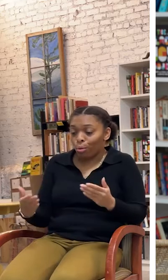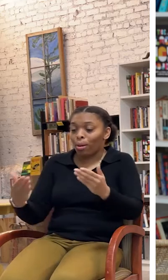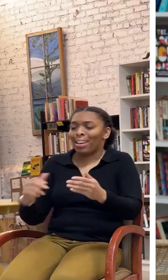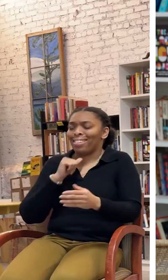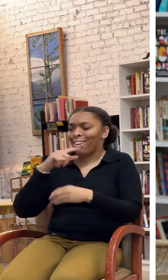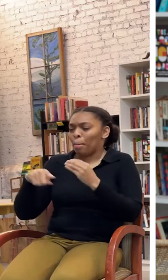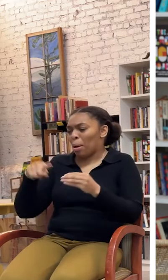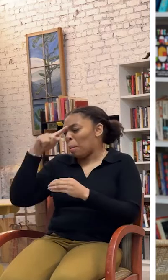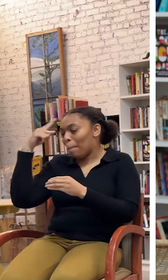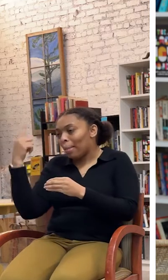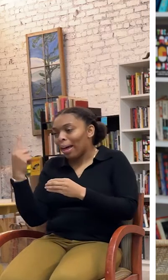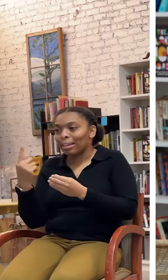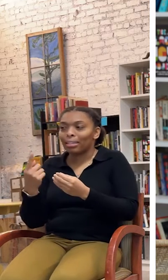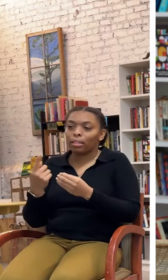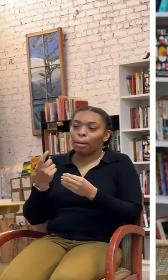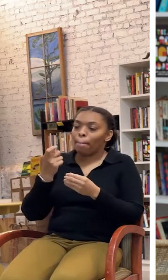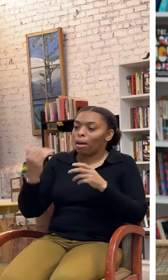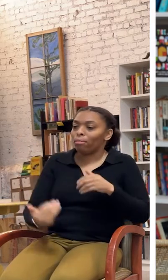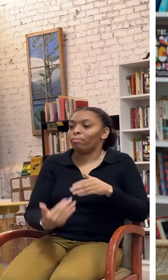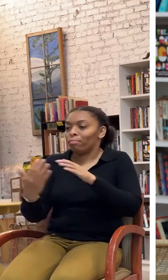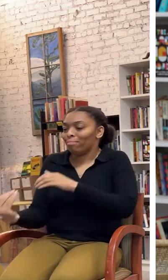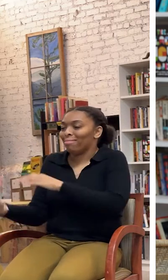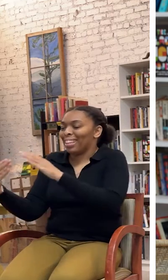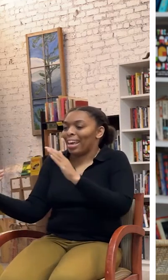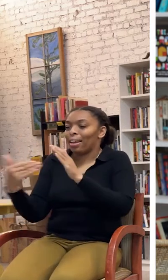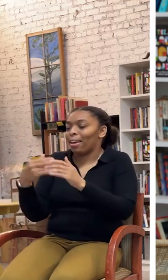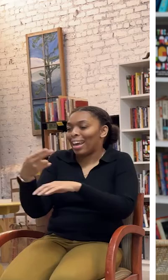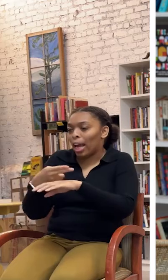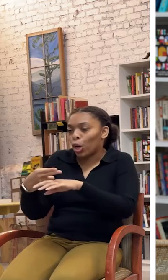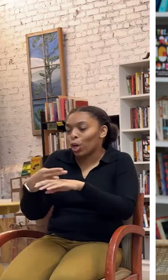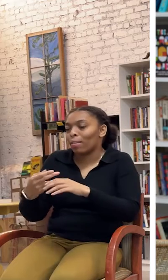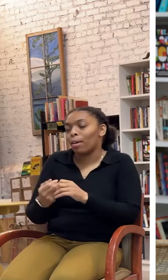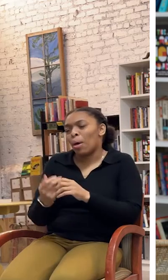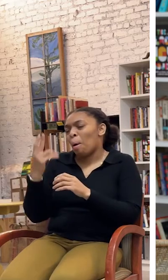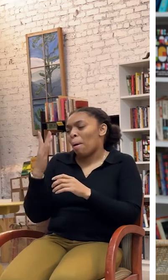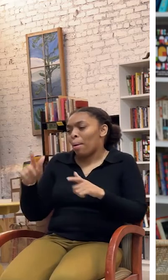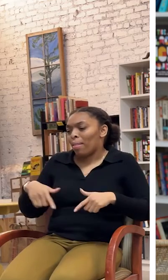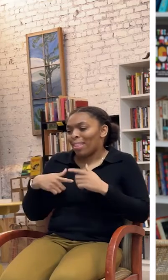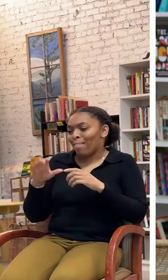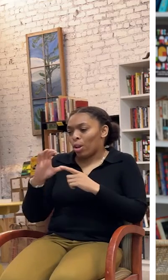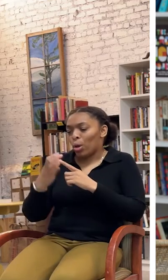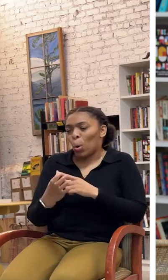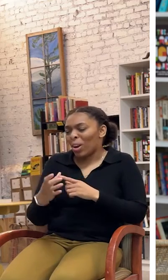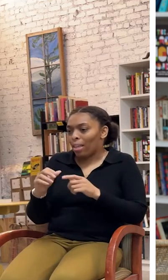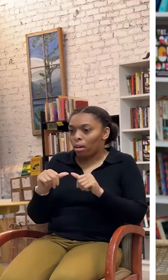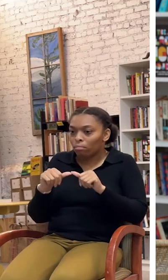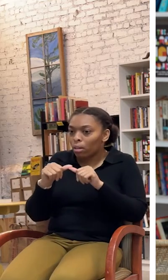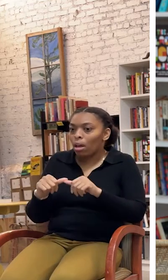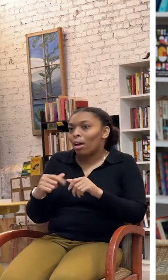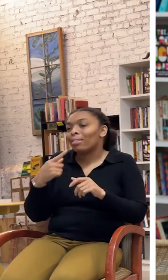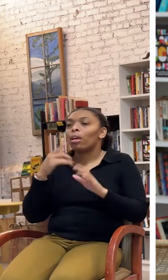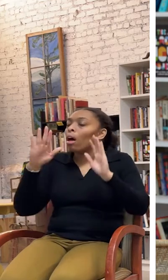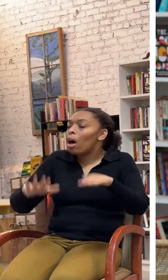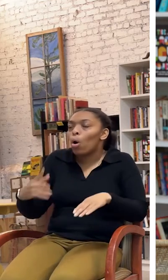Blackness, it's about addressing things like anti-Haitianism, of why is it that we live in a culture that is so insistent and persistent on that we're